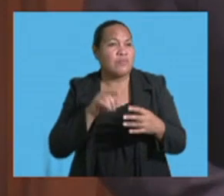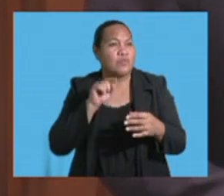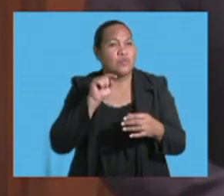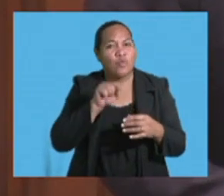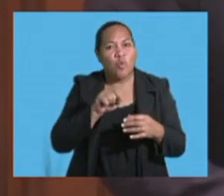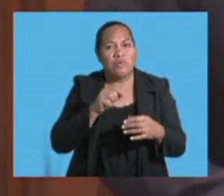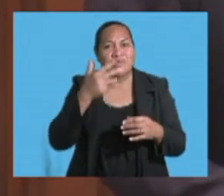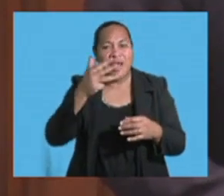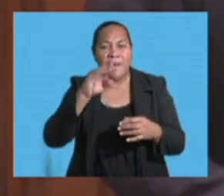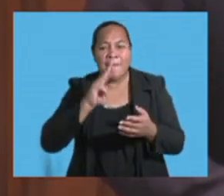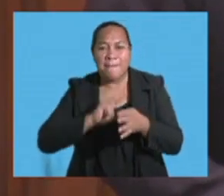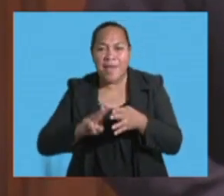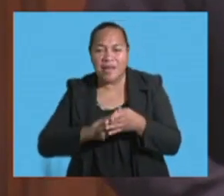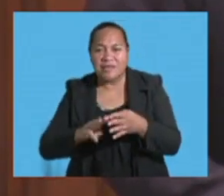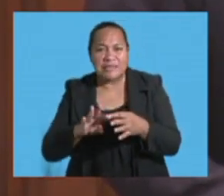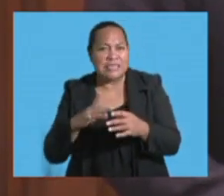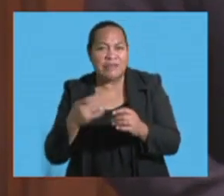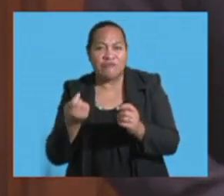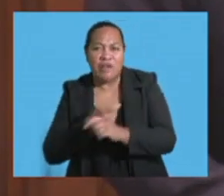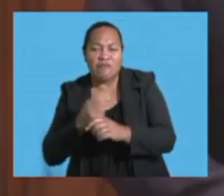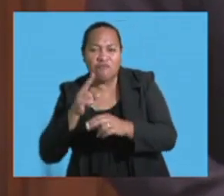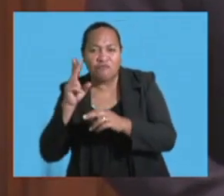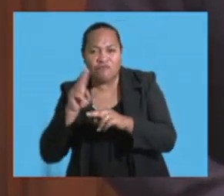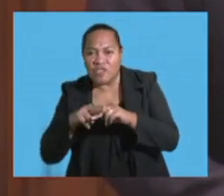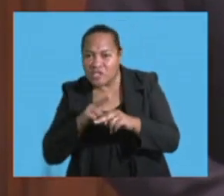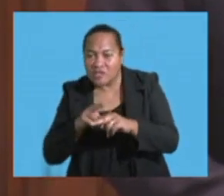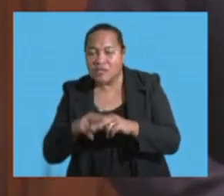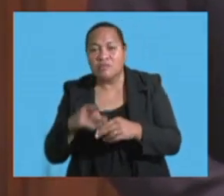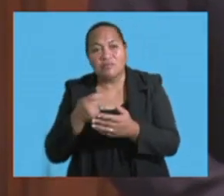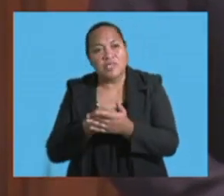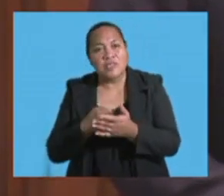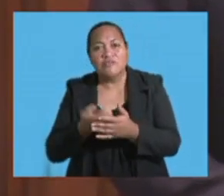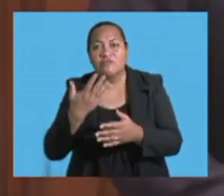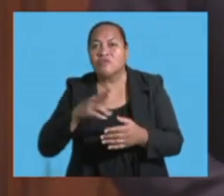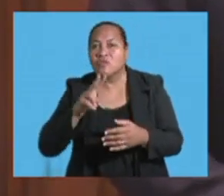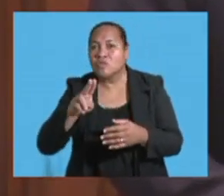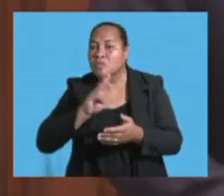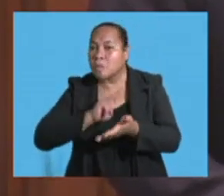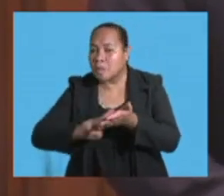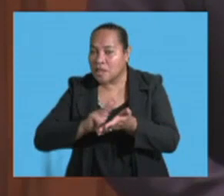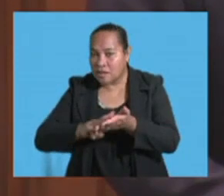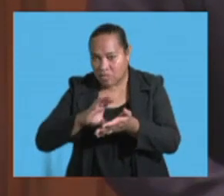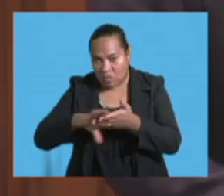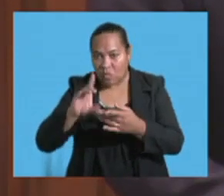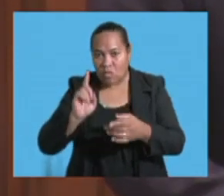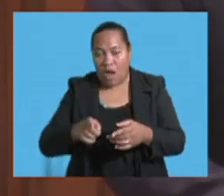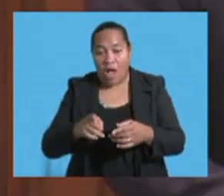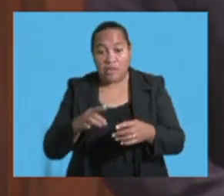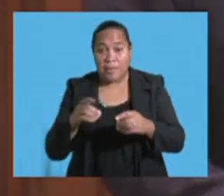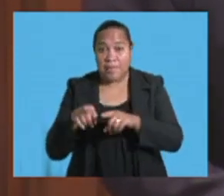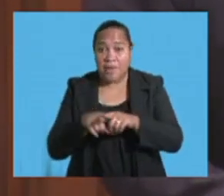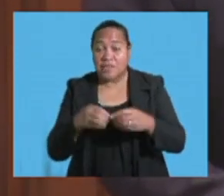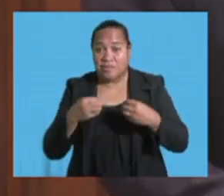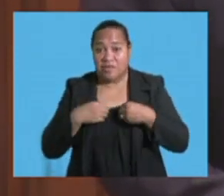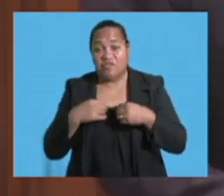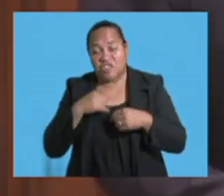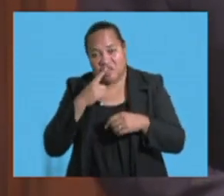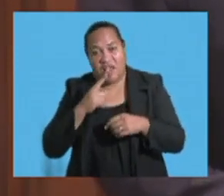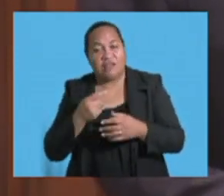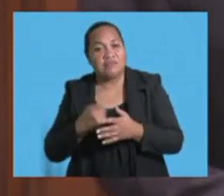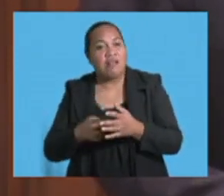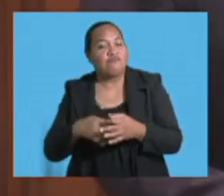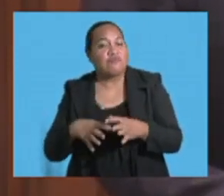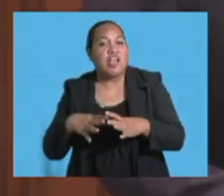2 million or more, companies are eligible for 13 years tax holiday. Small and micro